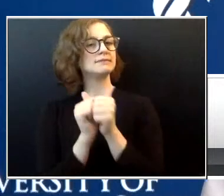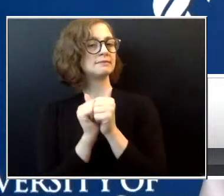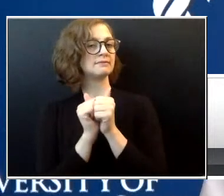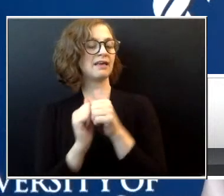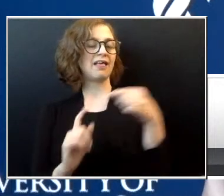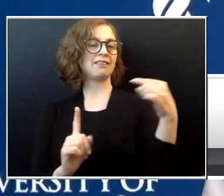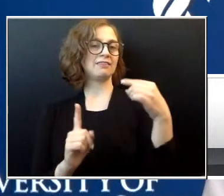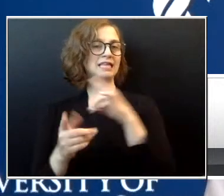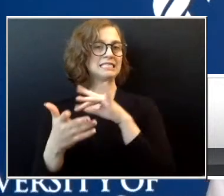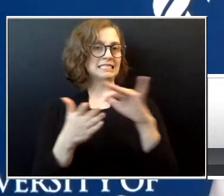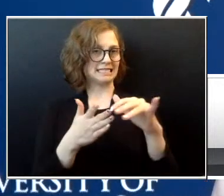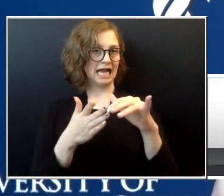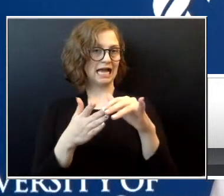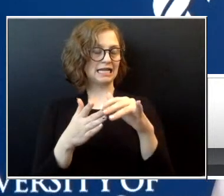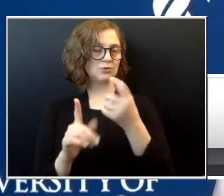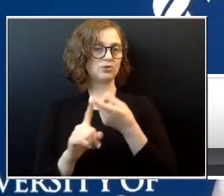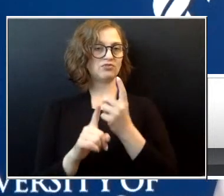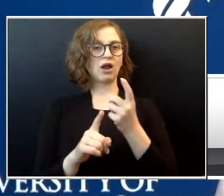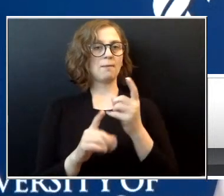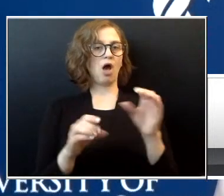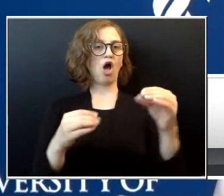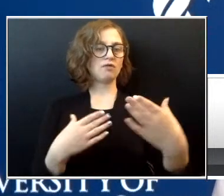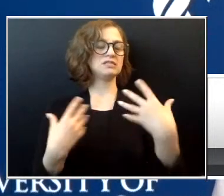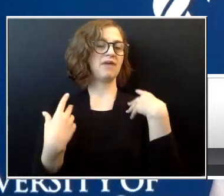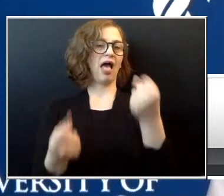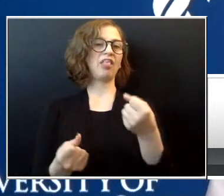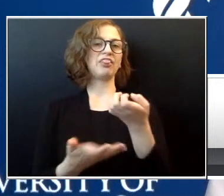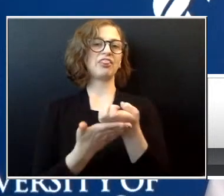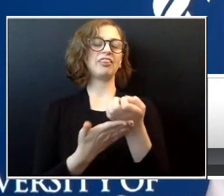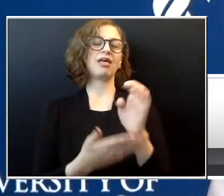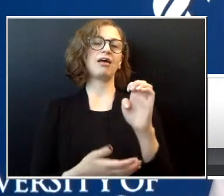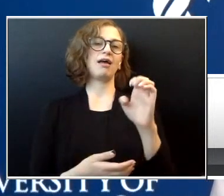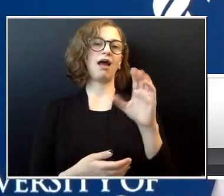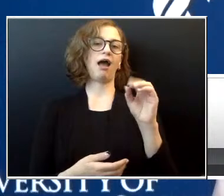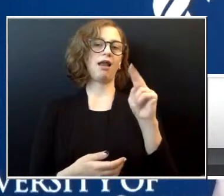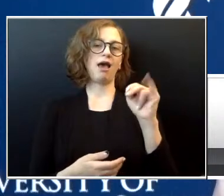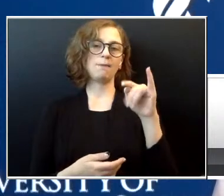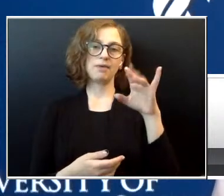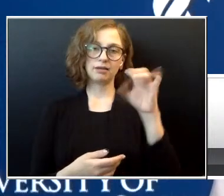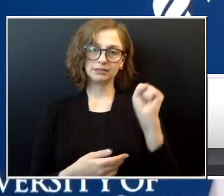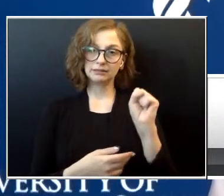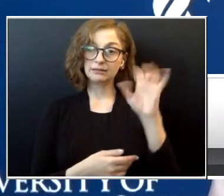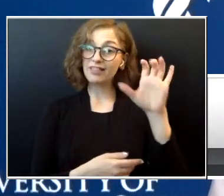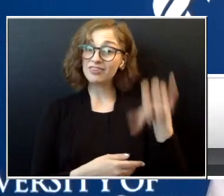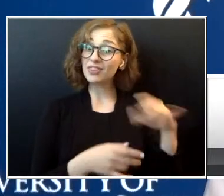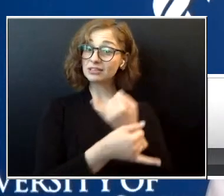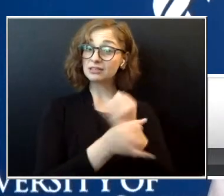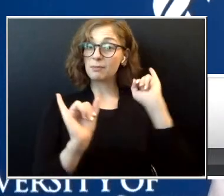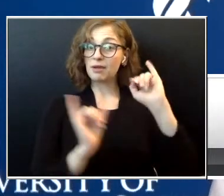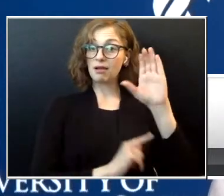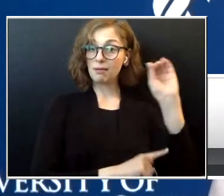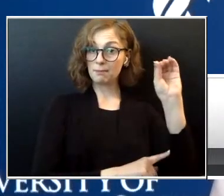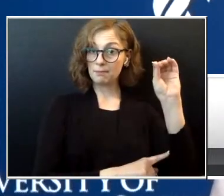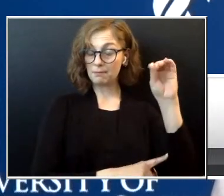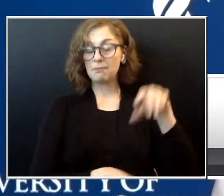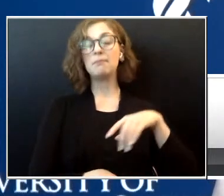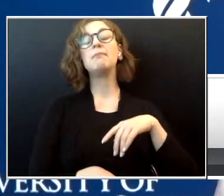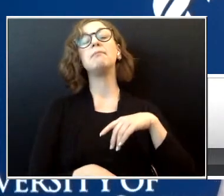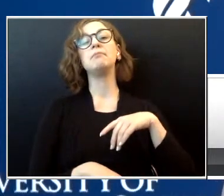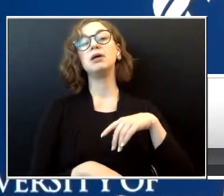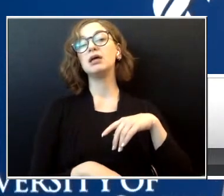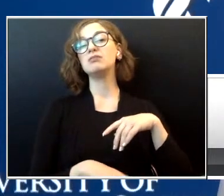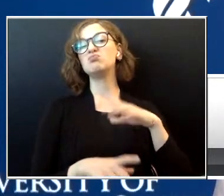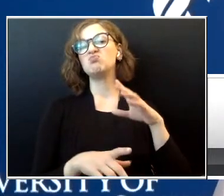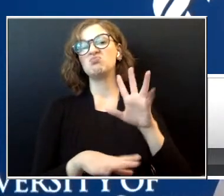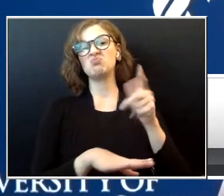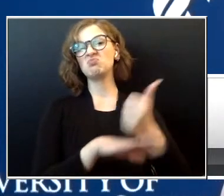Health Economics, which is an independent company. It's an independent group, been around for 60 years. And